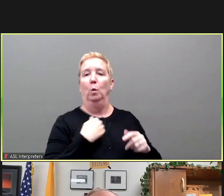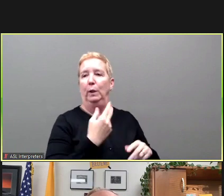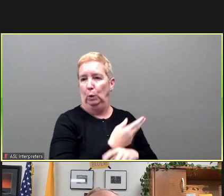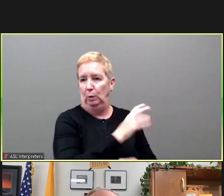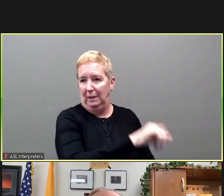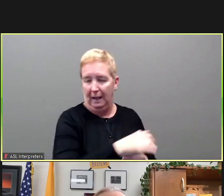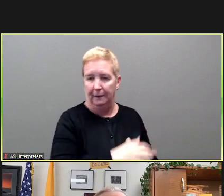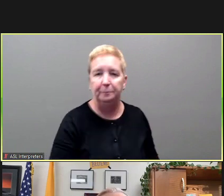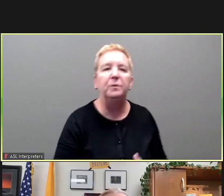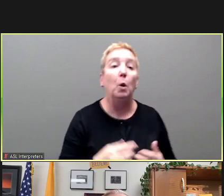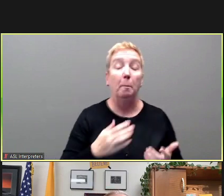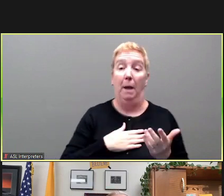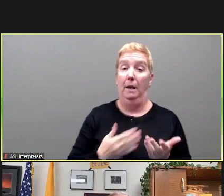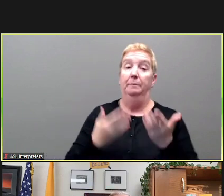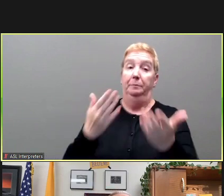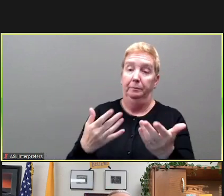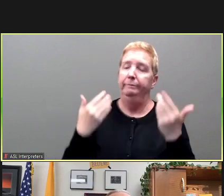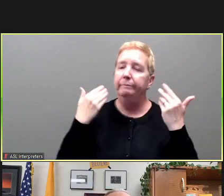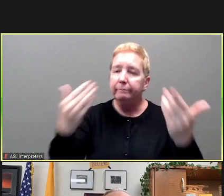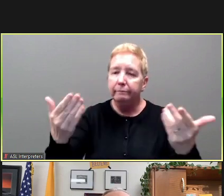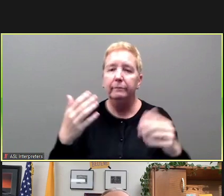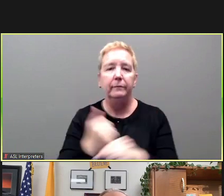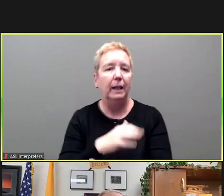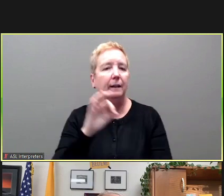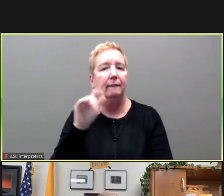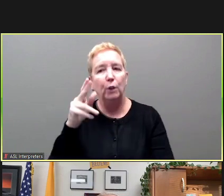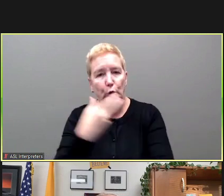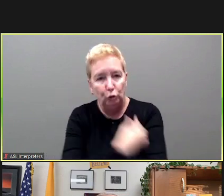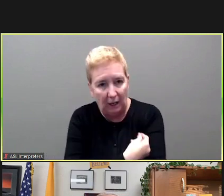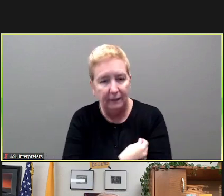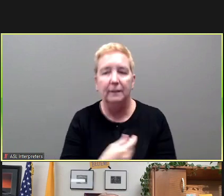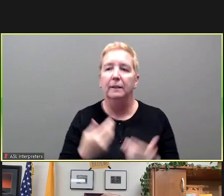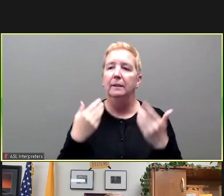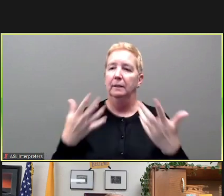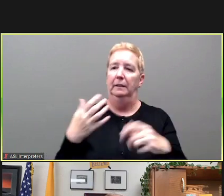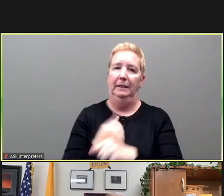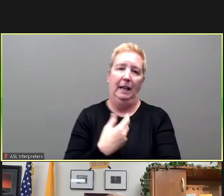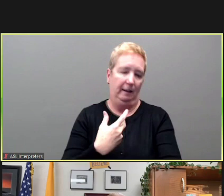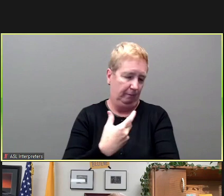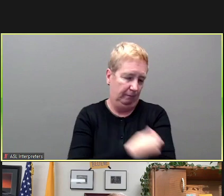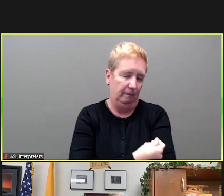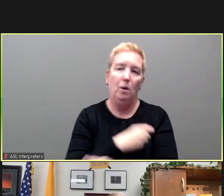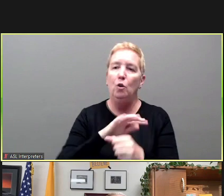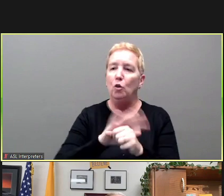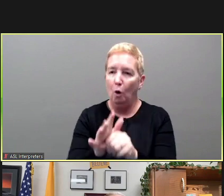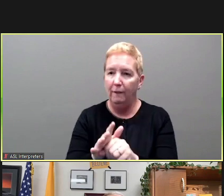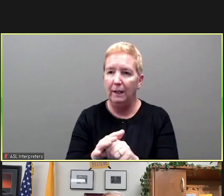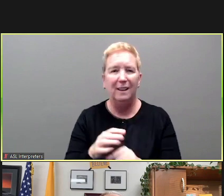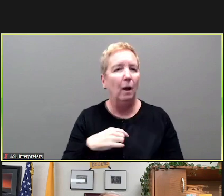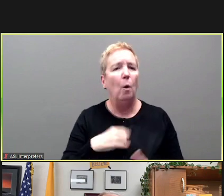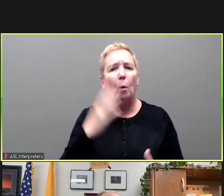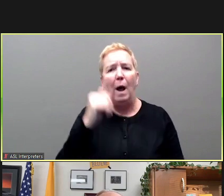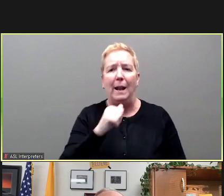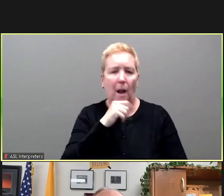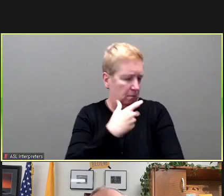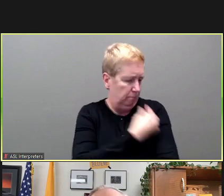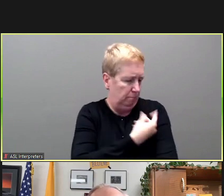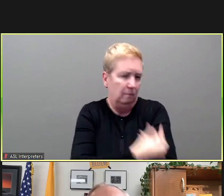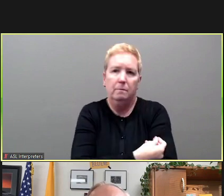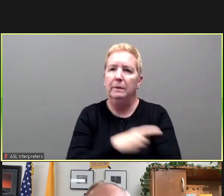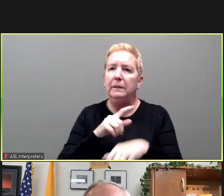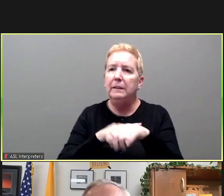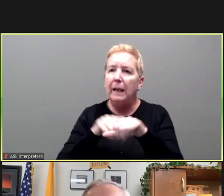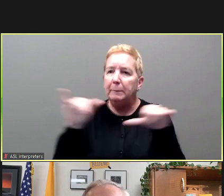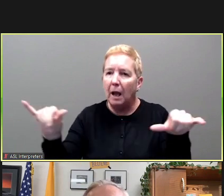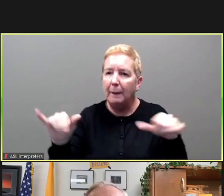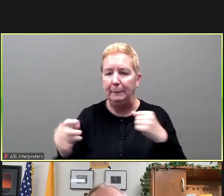the COVID-19 booster, Omicron booster at the same time. Just save yourself a trip. We anticipate